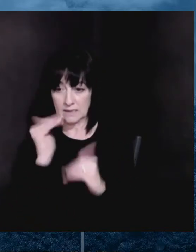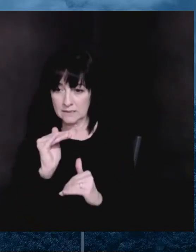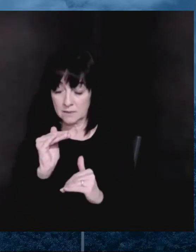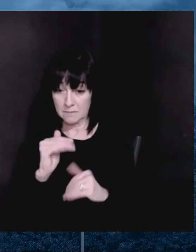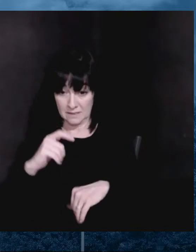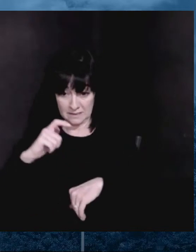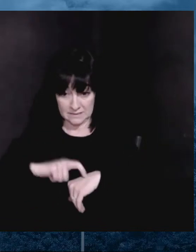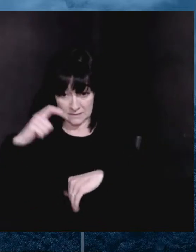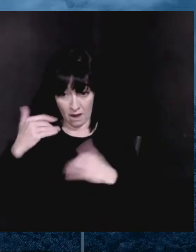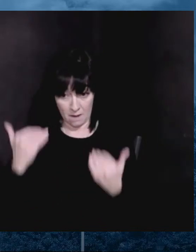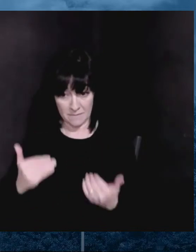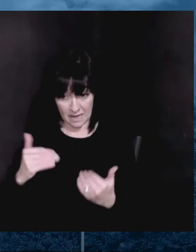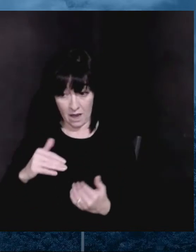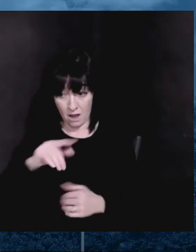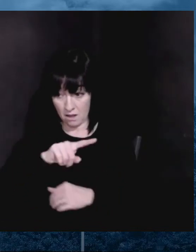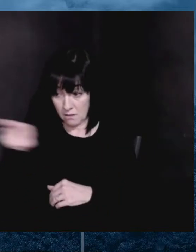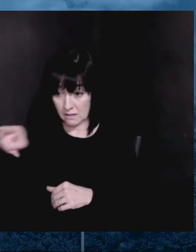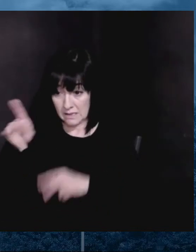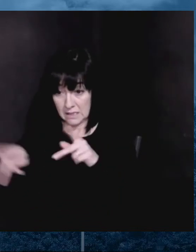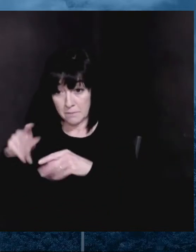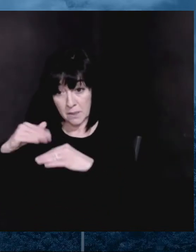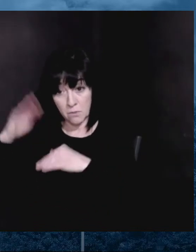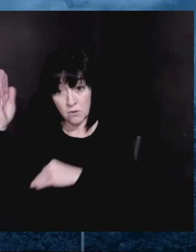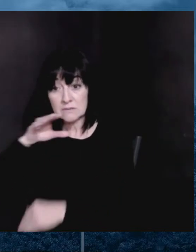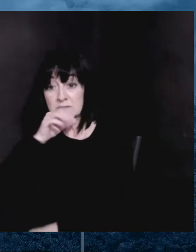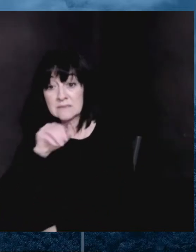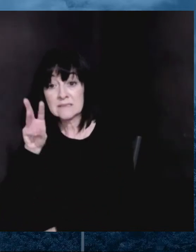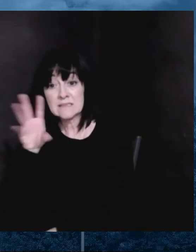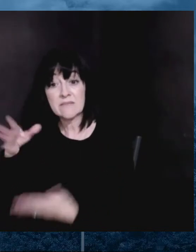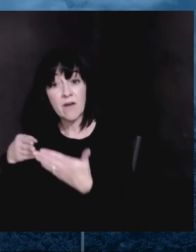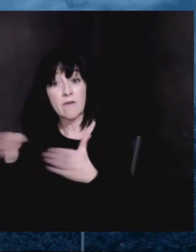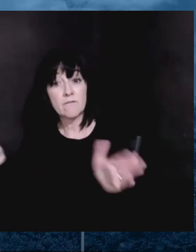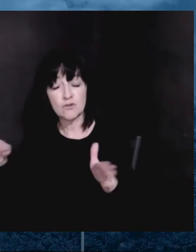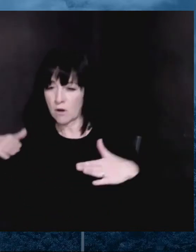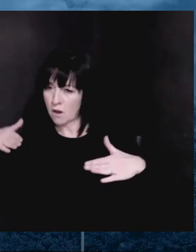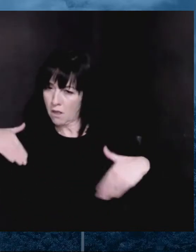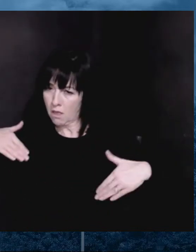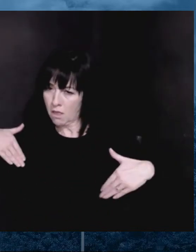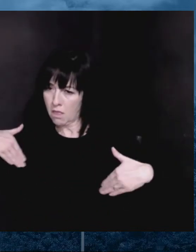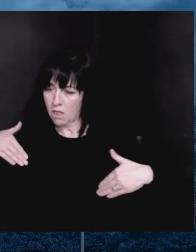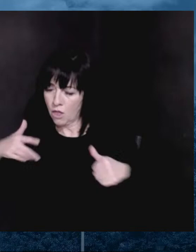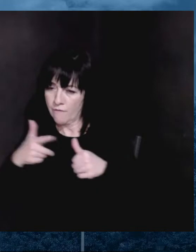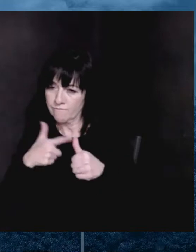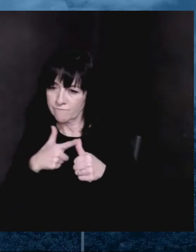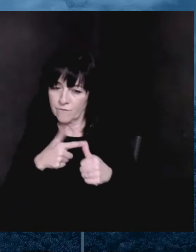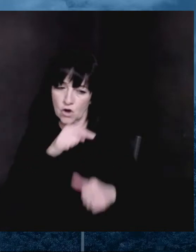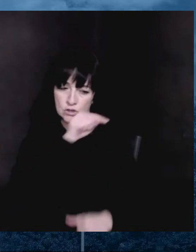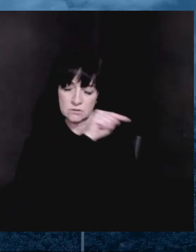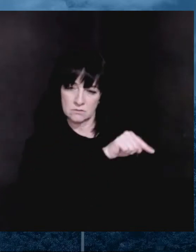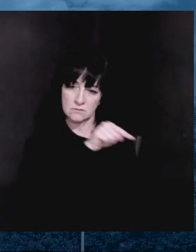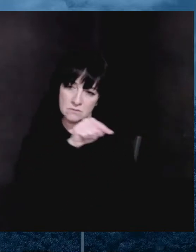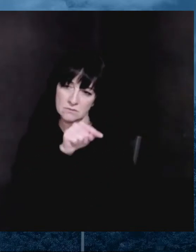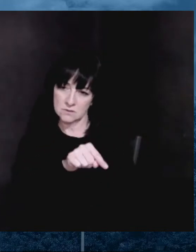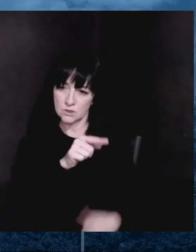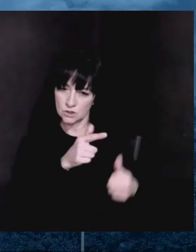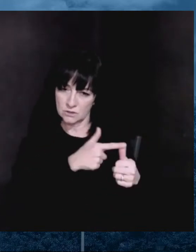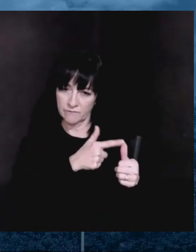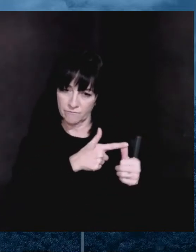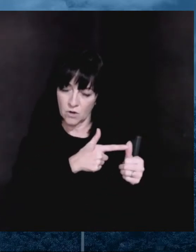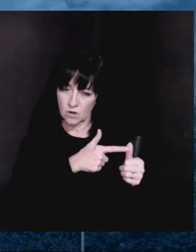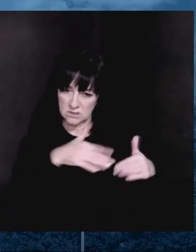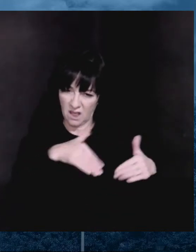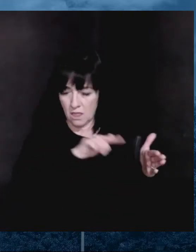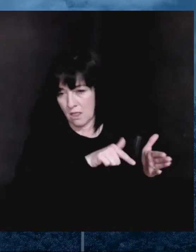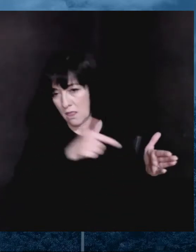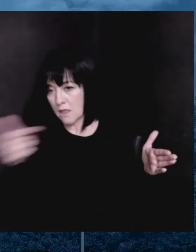people over 65, and we promise that we will have instructions around those options. You know, we've suggested